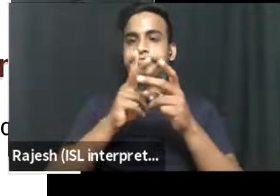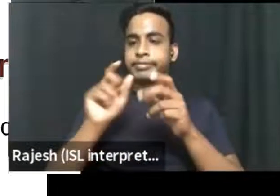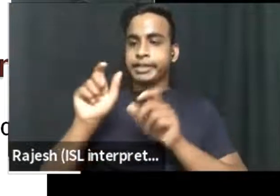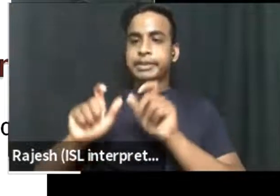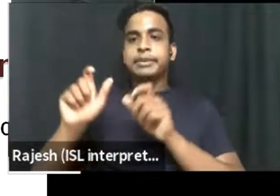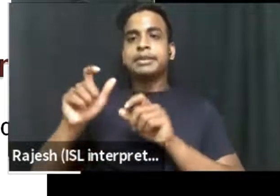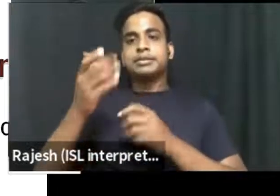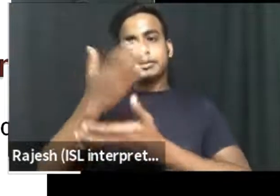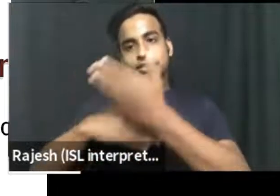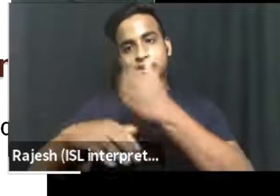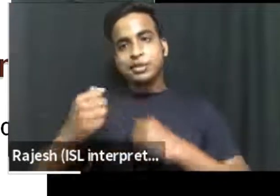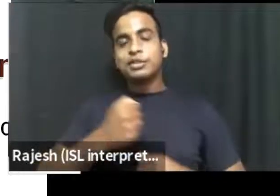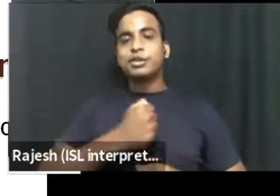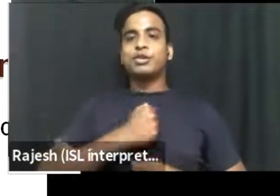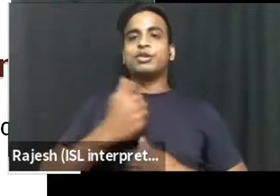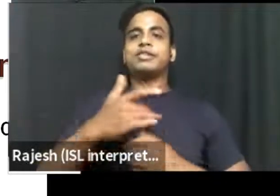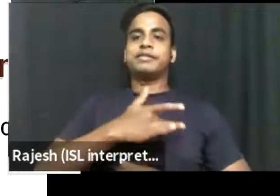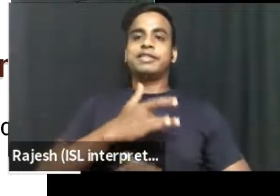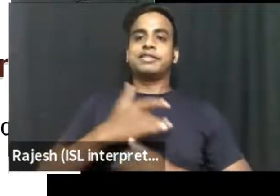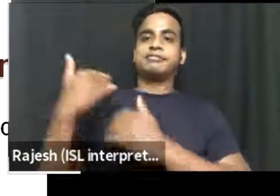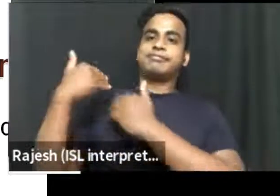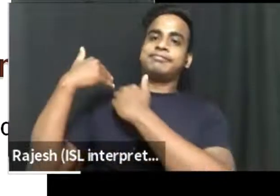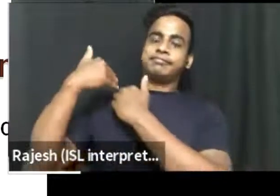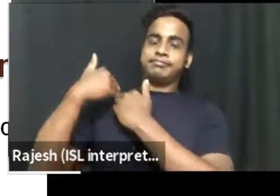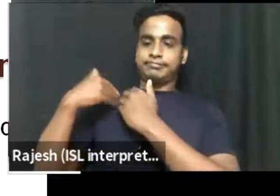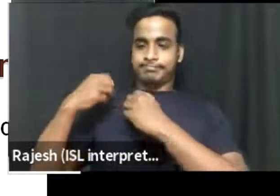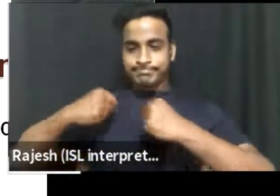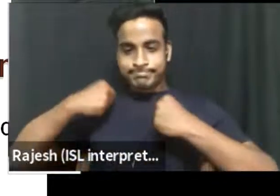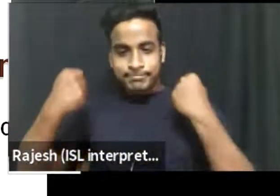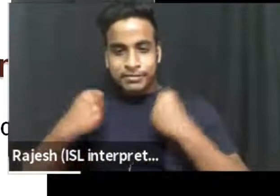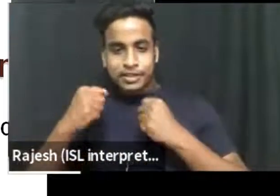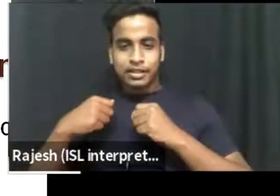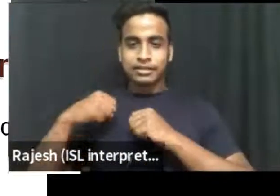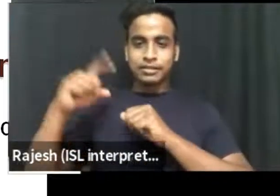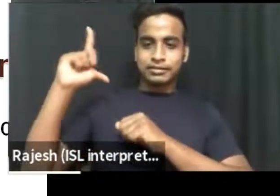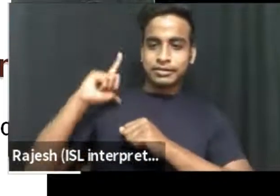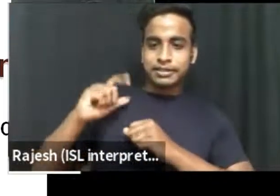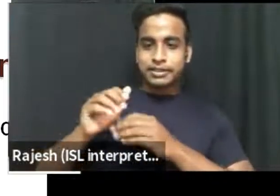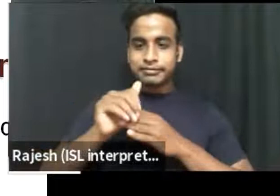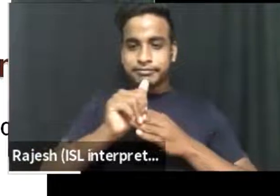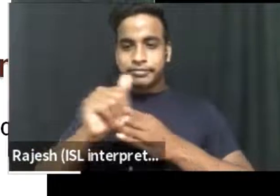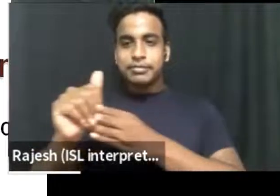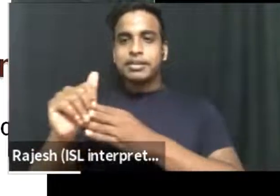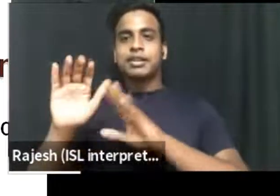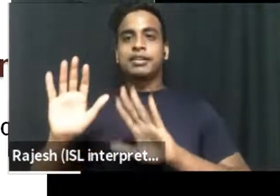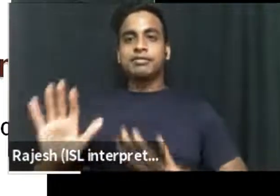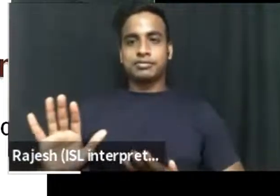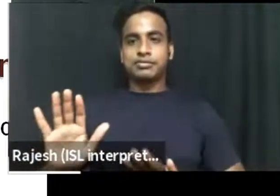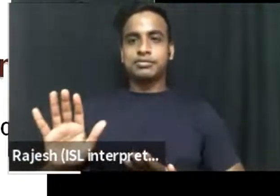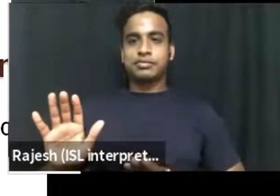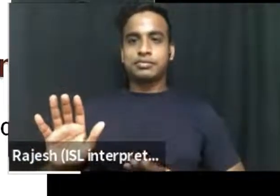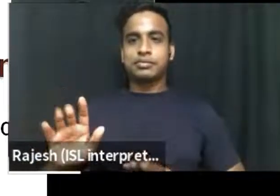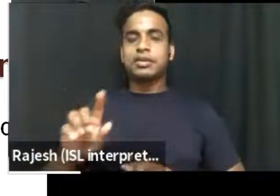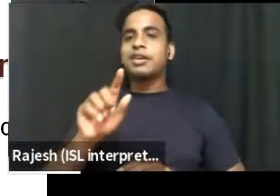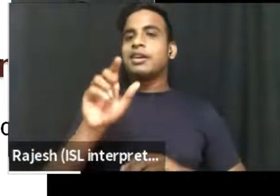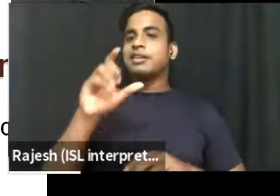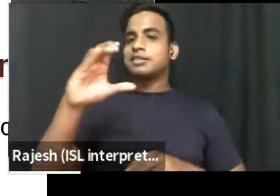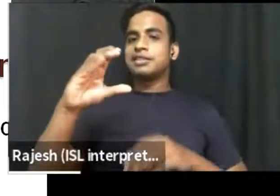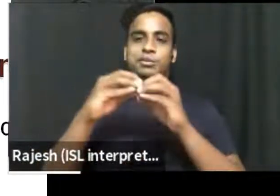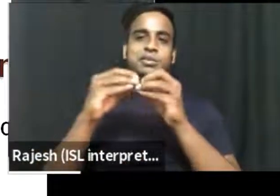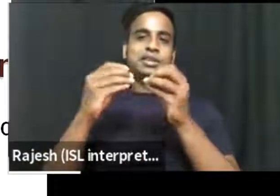by persons with disabilities in the program. Affordable and cost effective, as